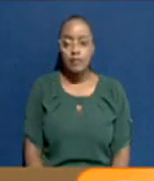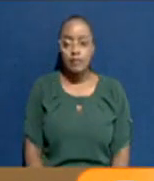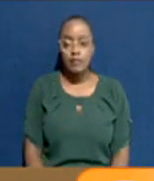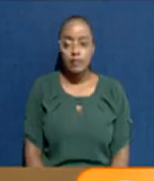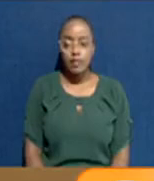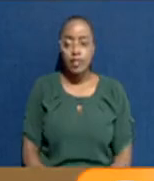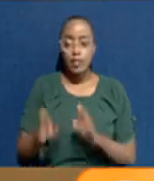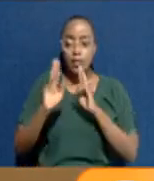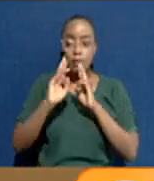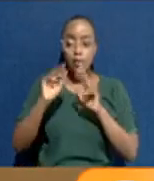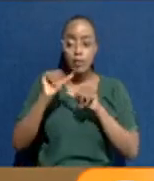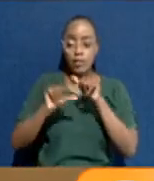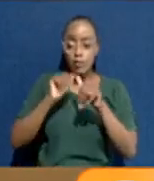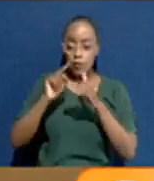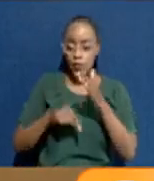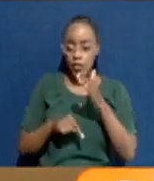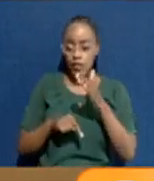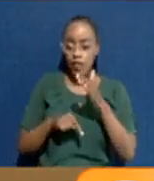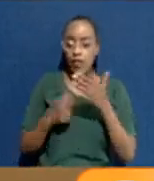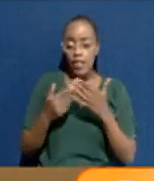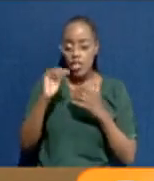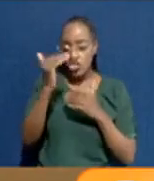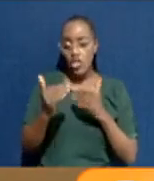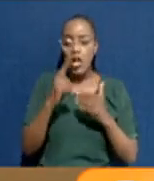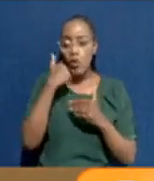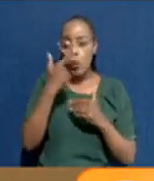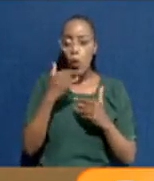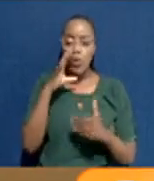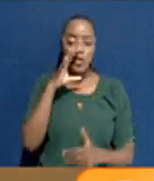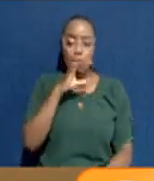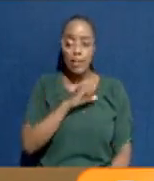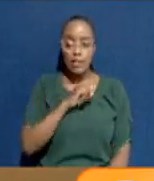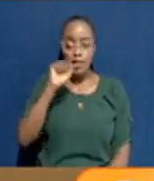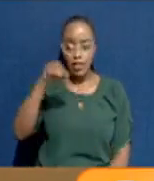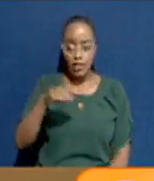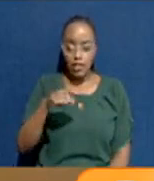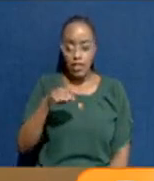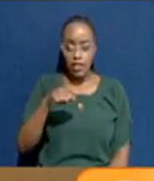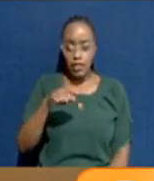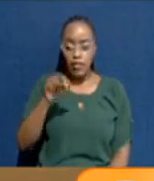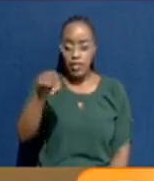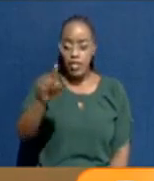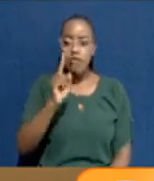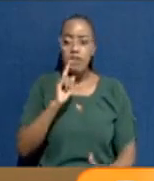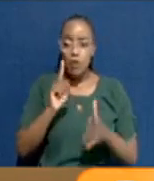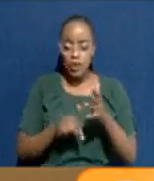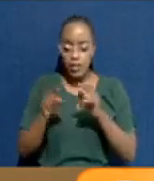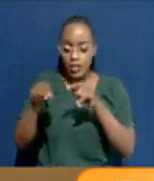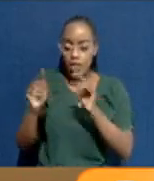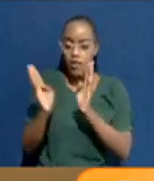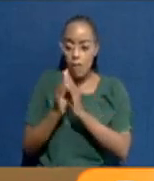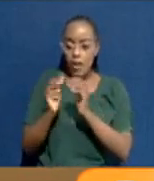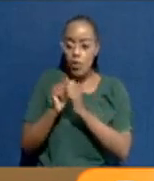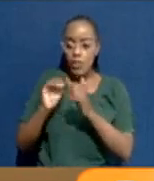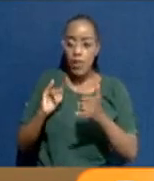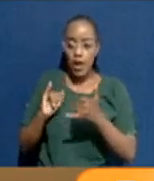To report about a missing child. Yes, she said that she met the